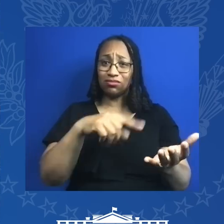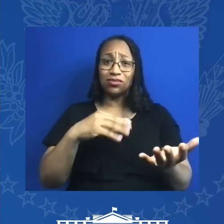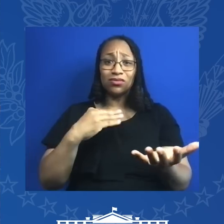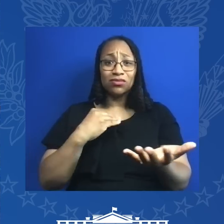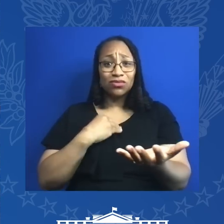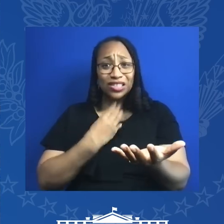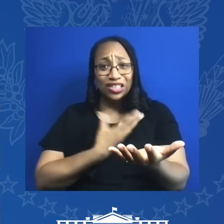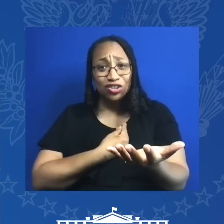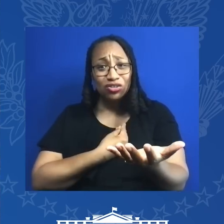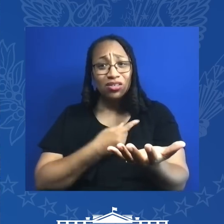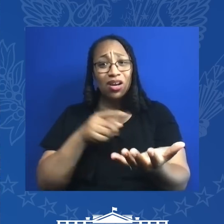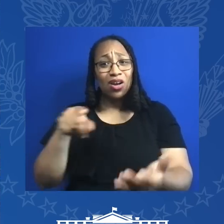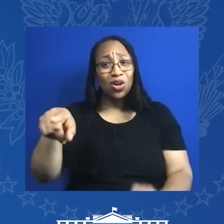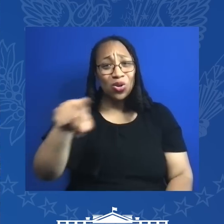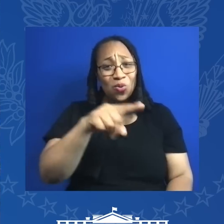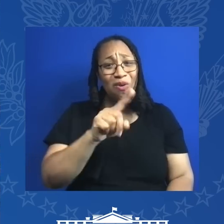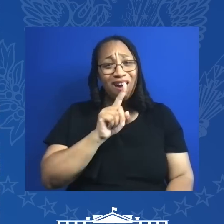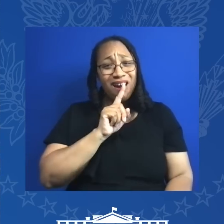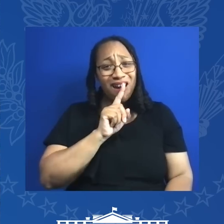You are heard.